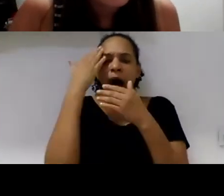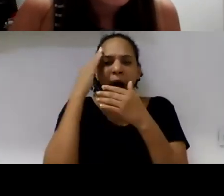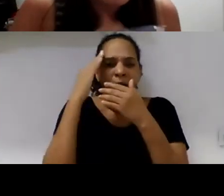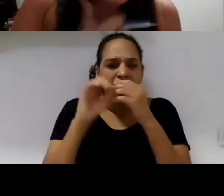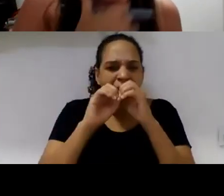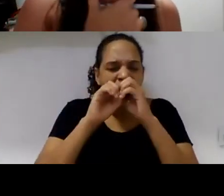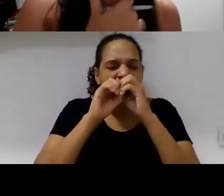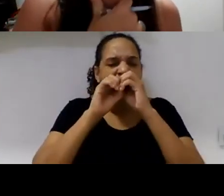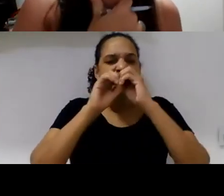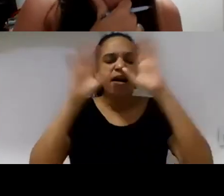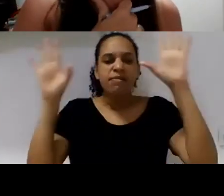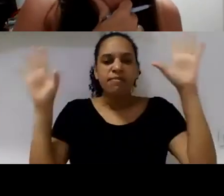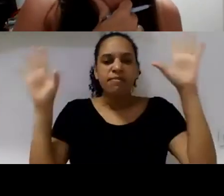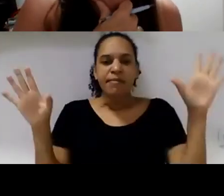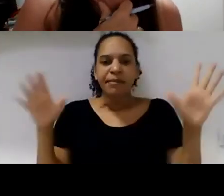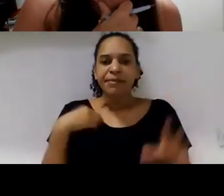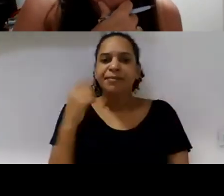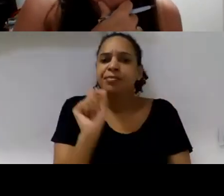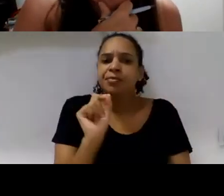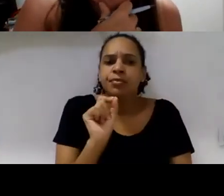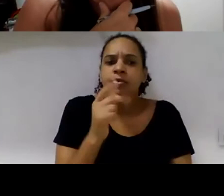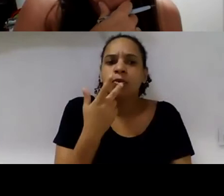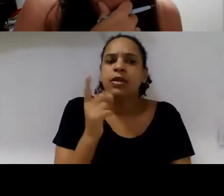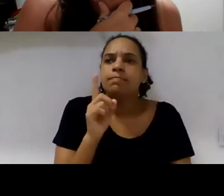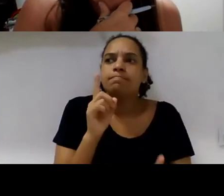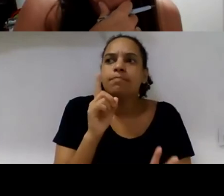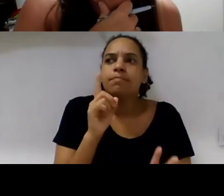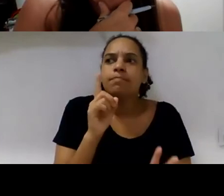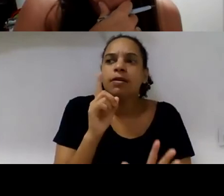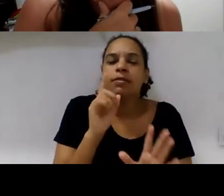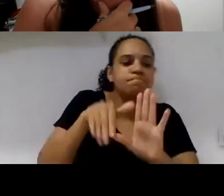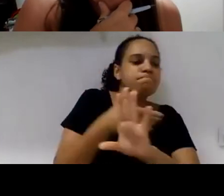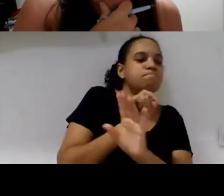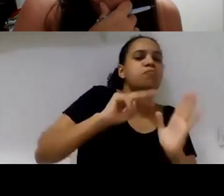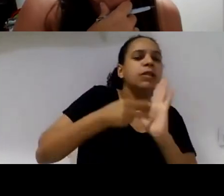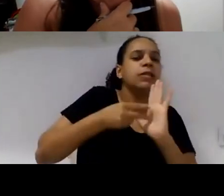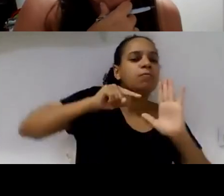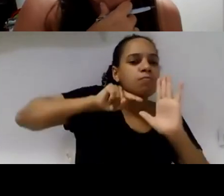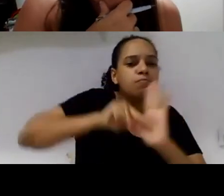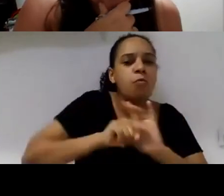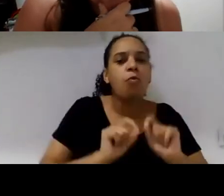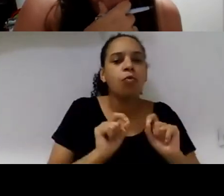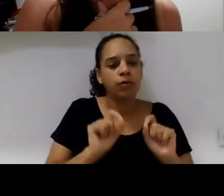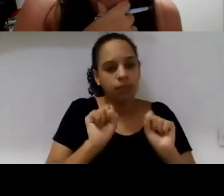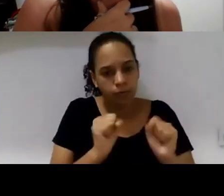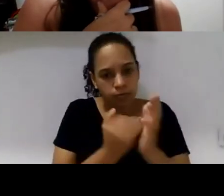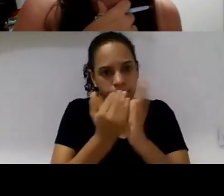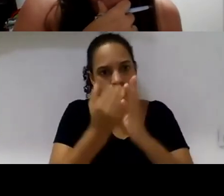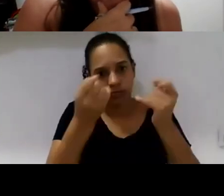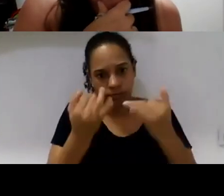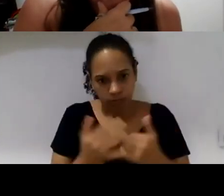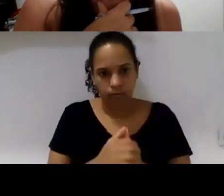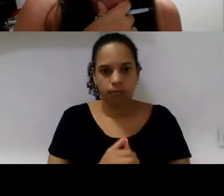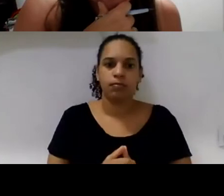I use as a unit of analysis for understanding social life, generally, a